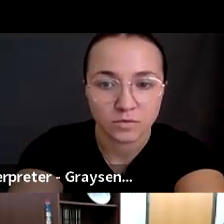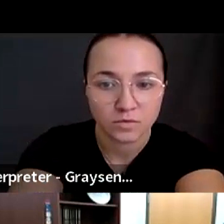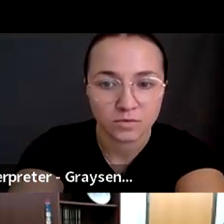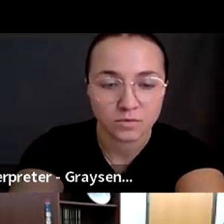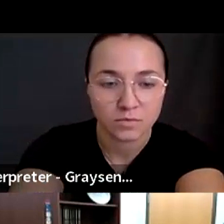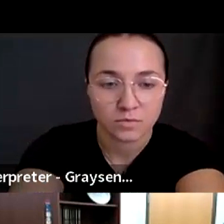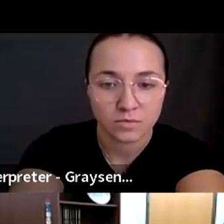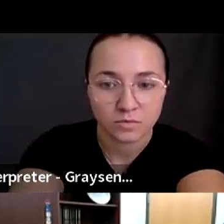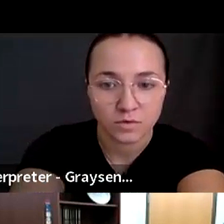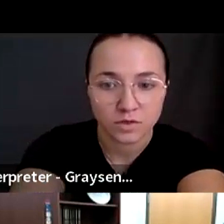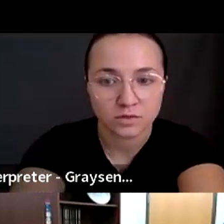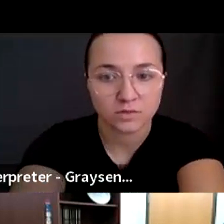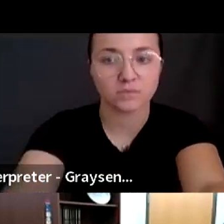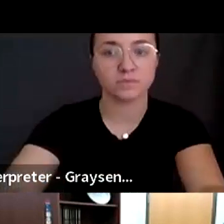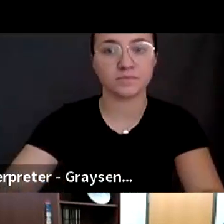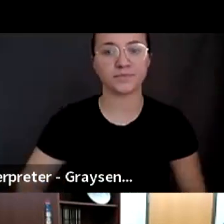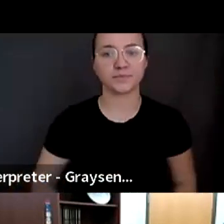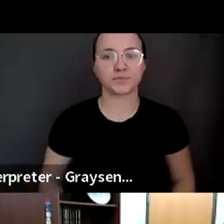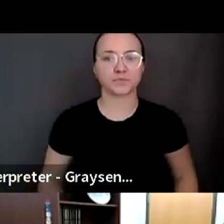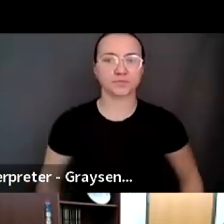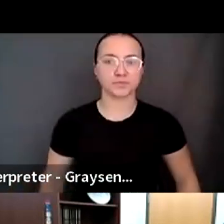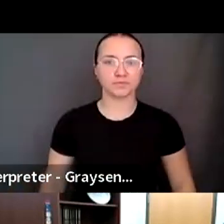Oh, I'm sharing, that's why.